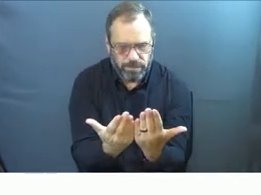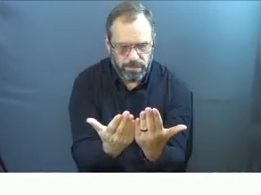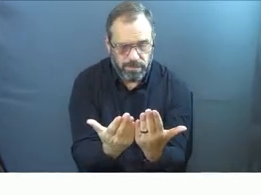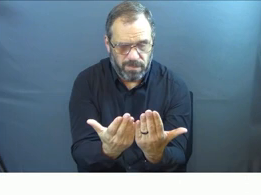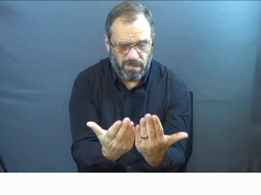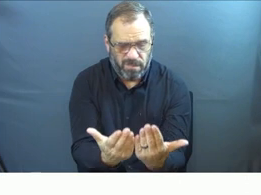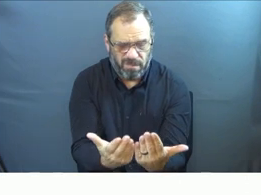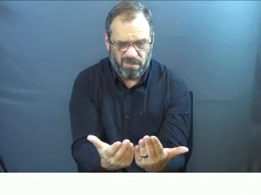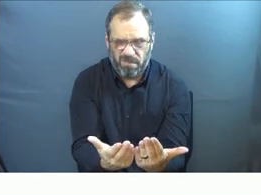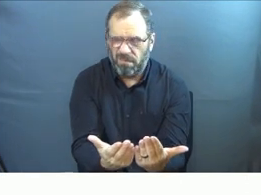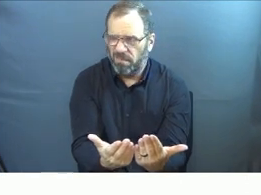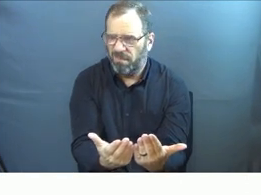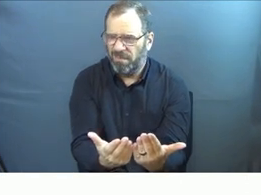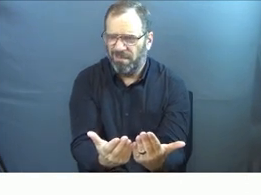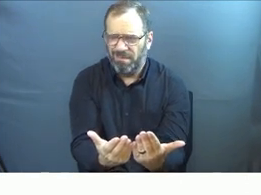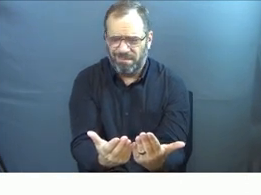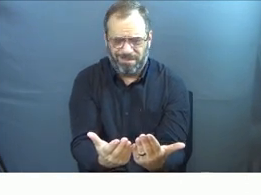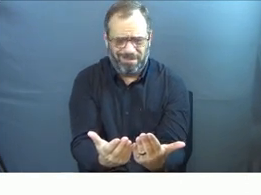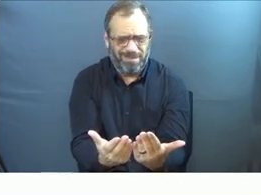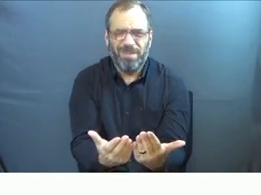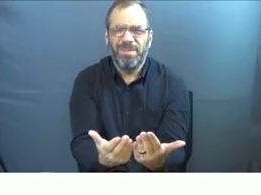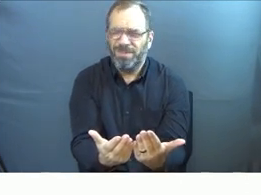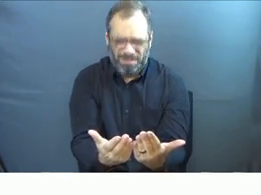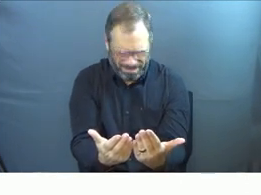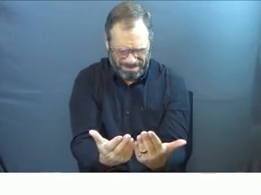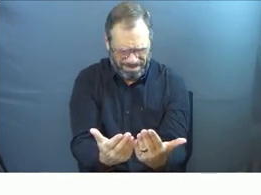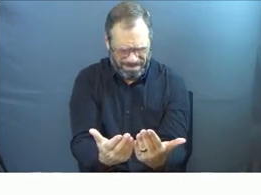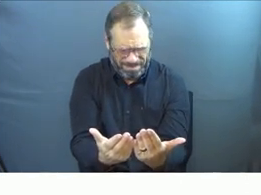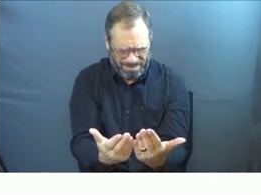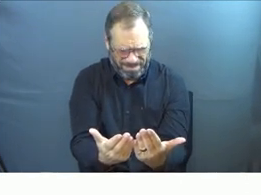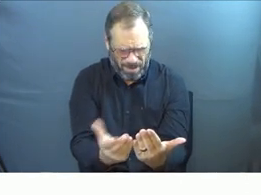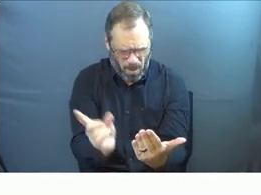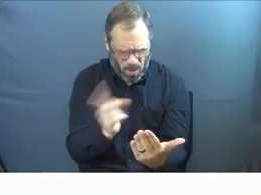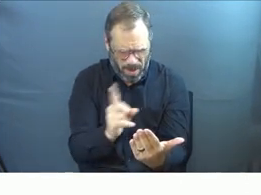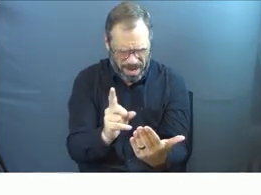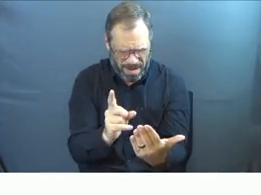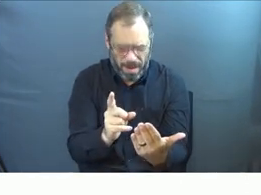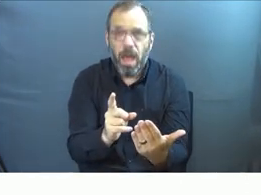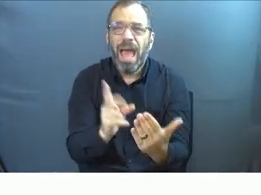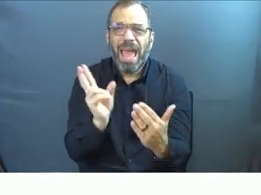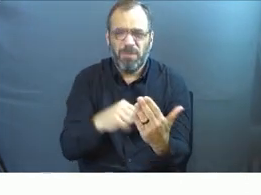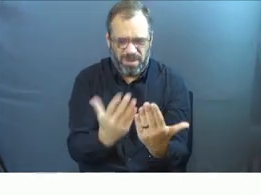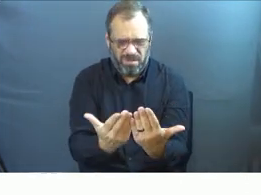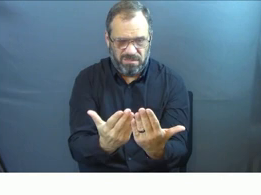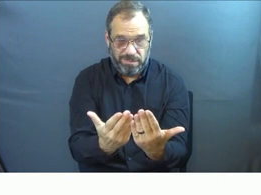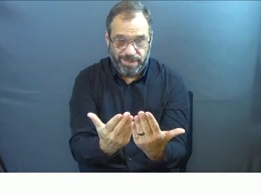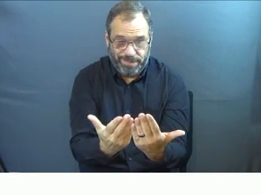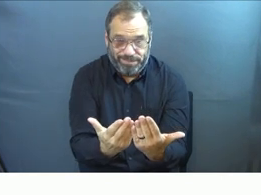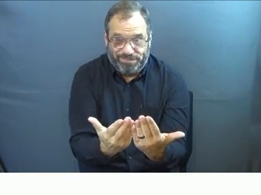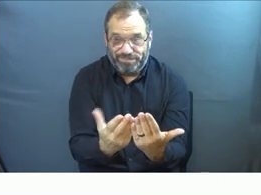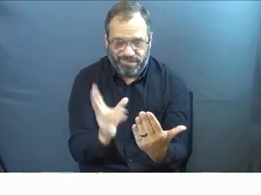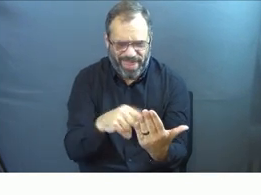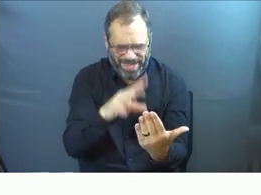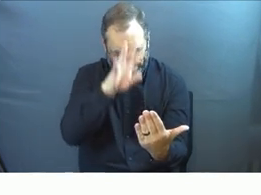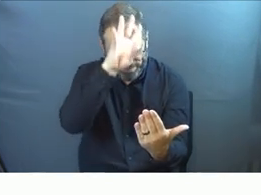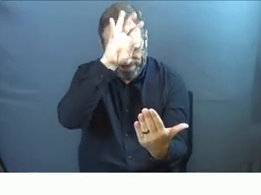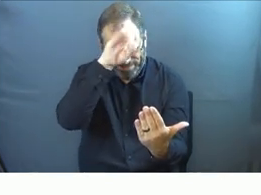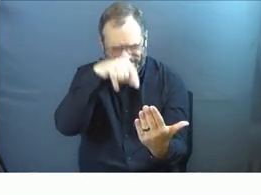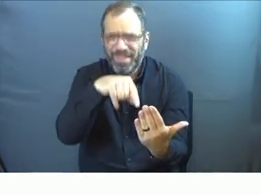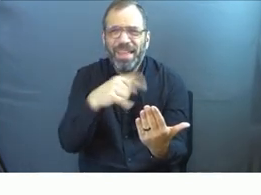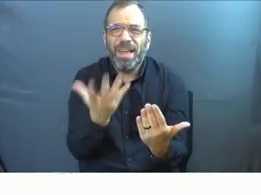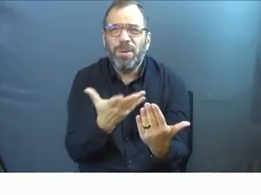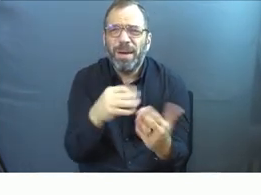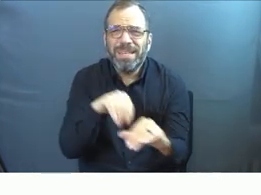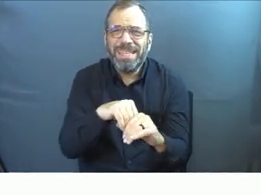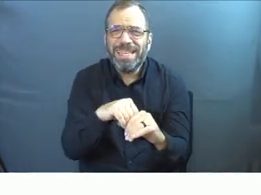have no idea where you are in the big story? And sometimes what you're reading doesn't make a lot of sense to you because you don't know where